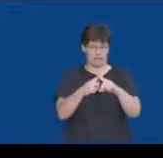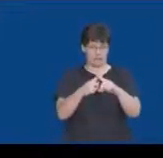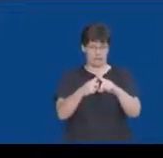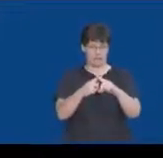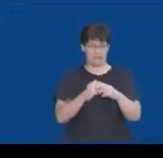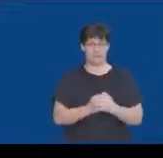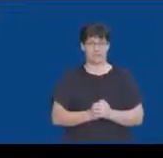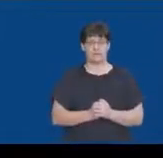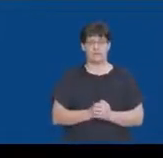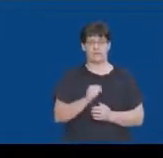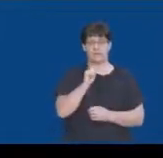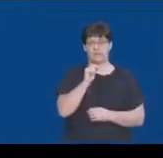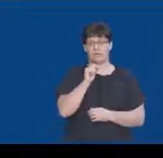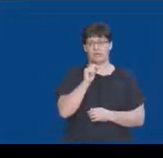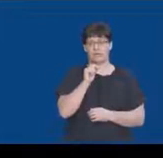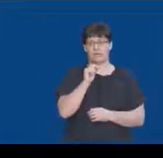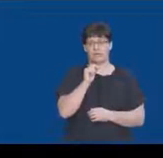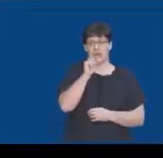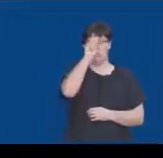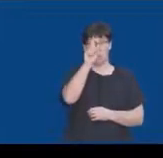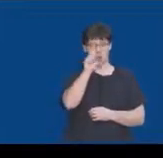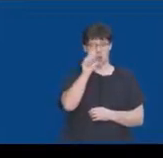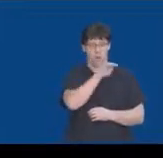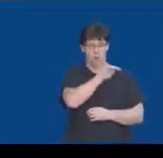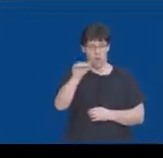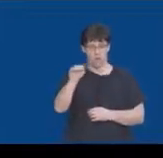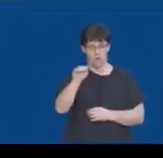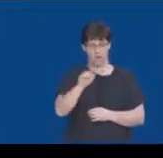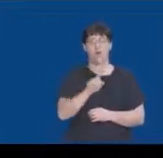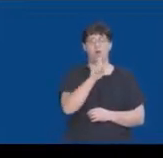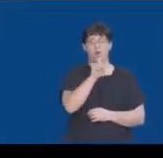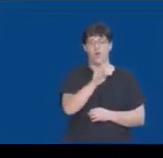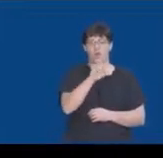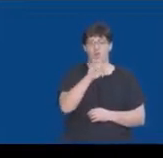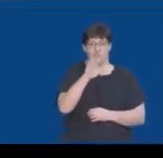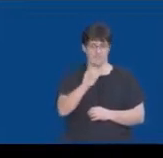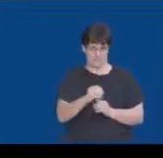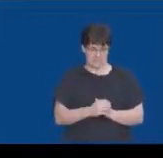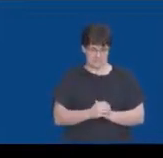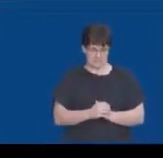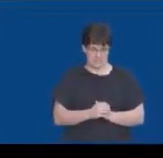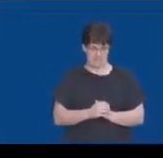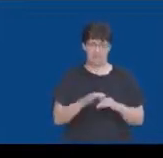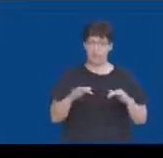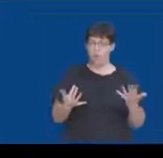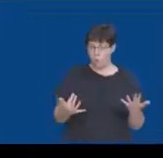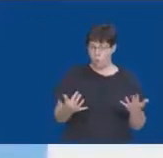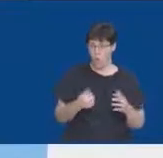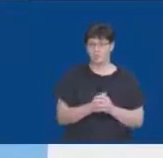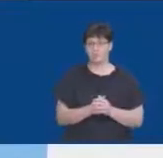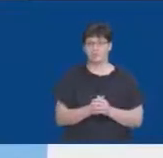my second number over my first. Or effectively, I'm taking my 180 minutes and dividing it